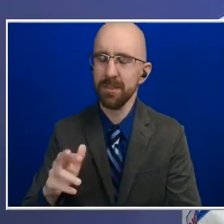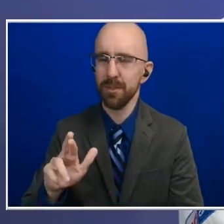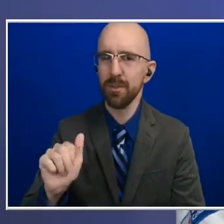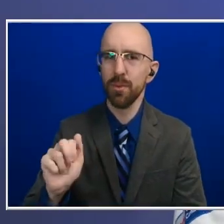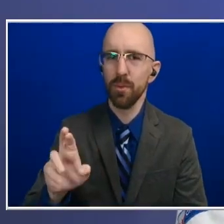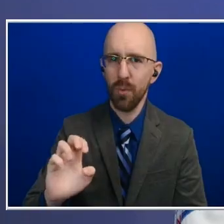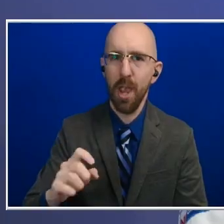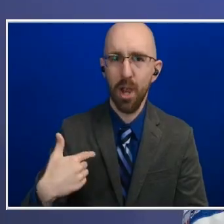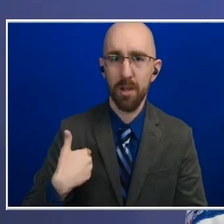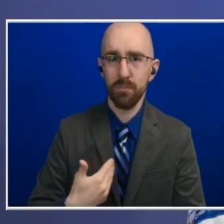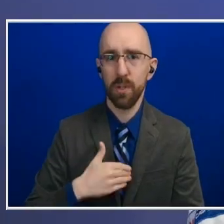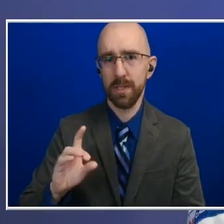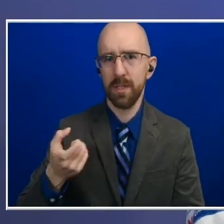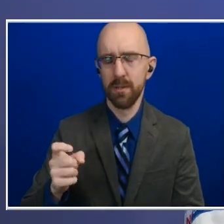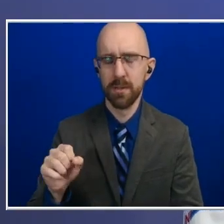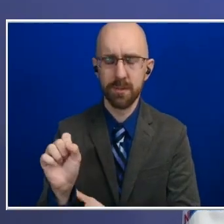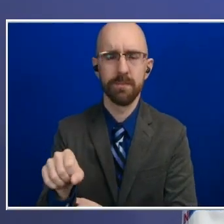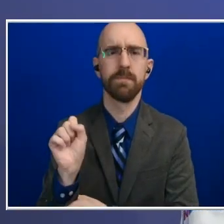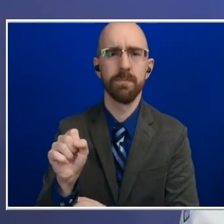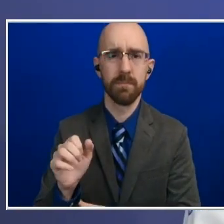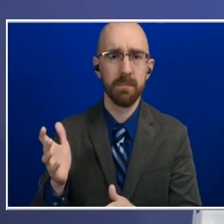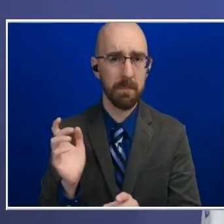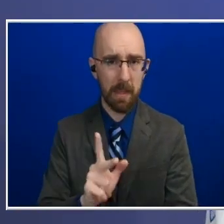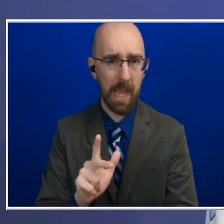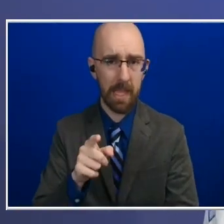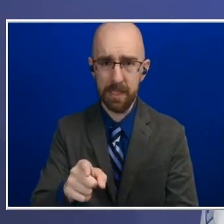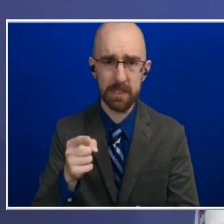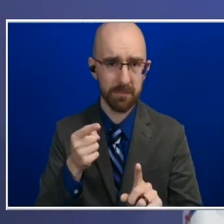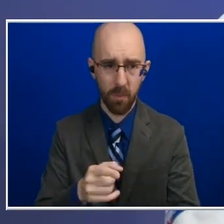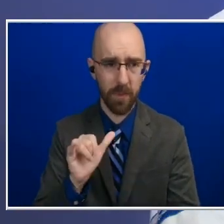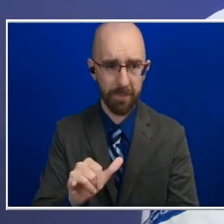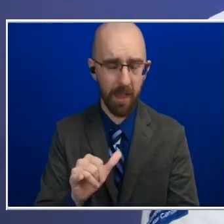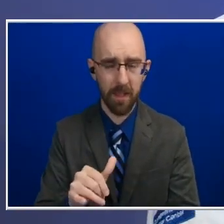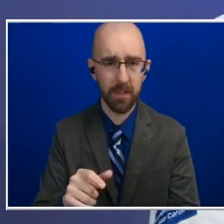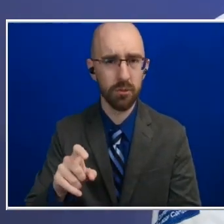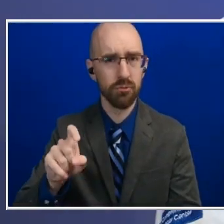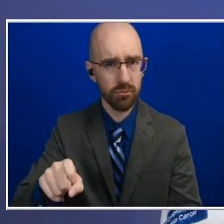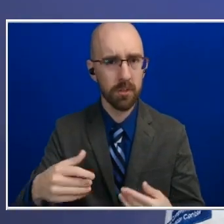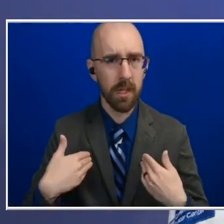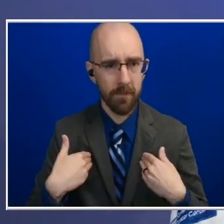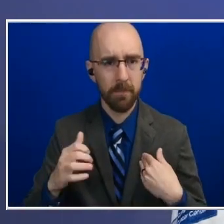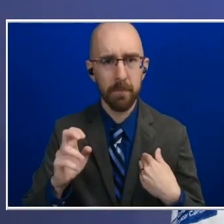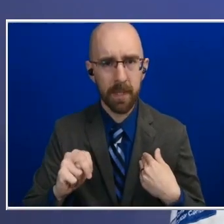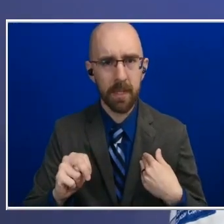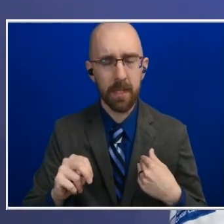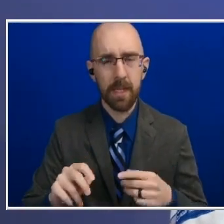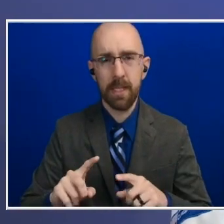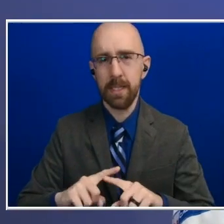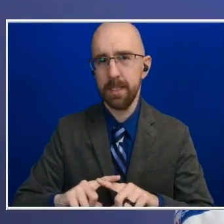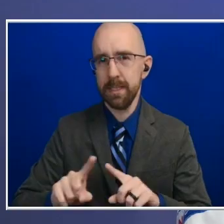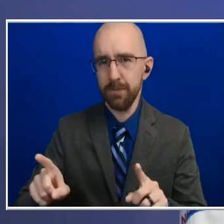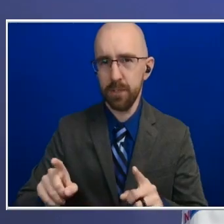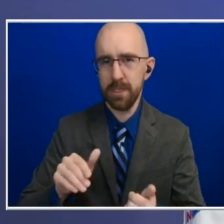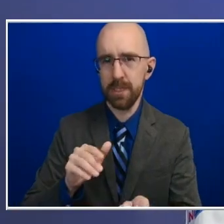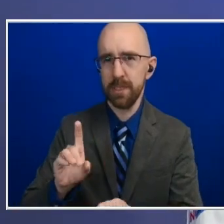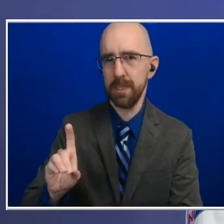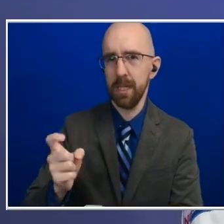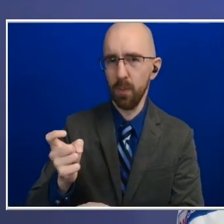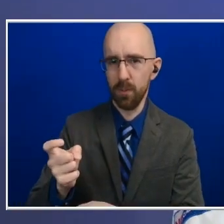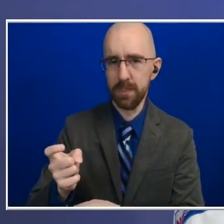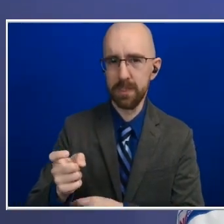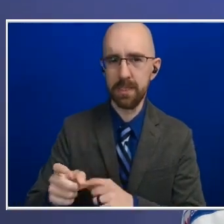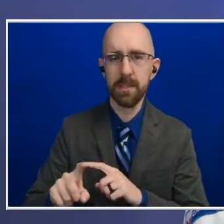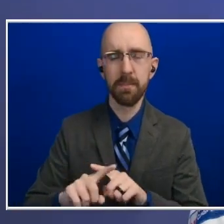striking, and it goes back to his point that it should have been on the differential diagnosis, but it would be